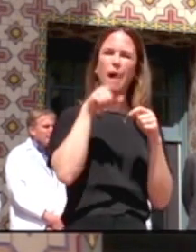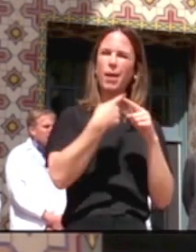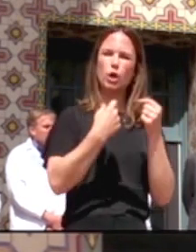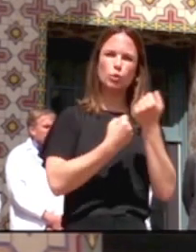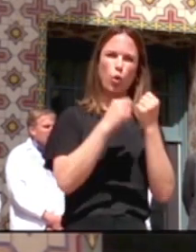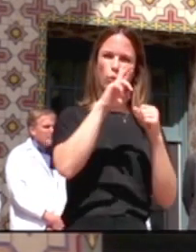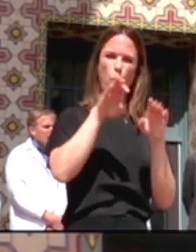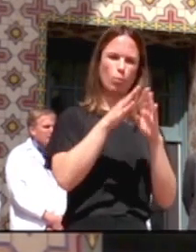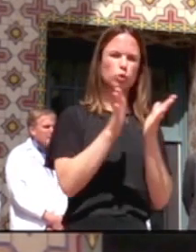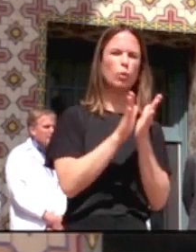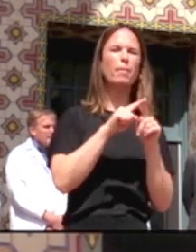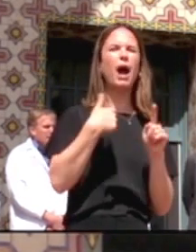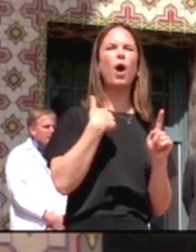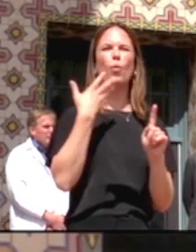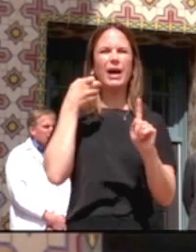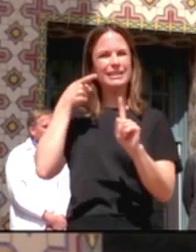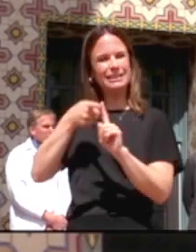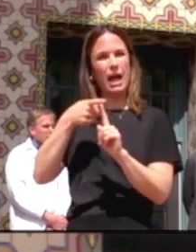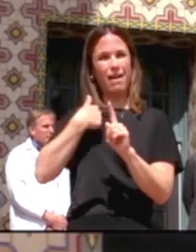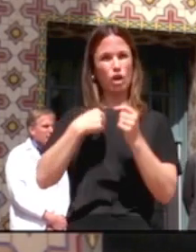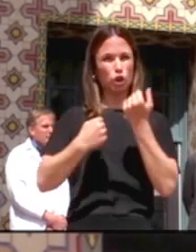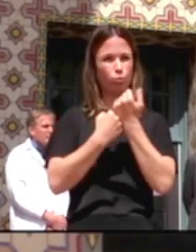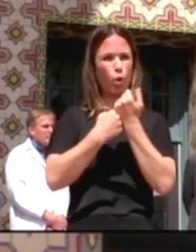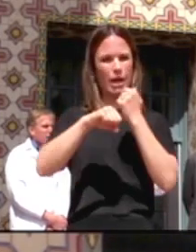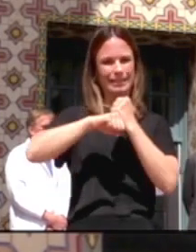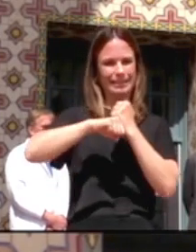rather, is there support to